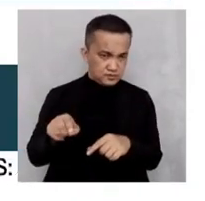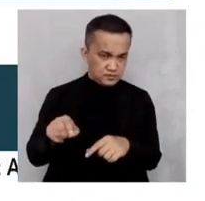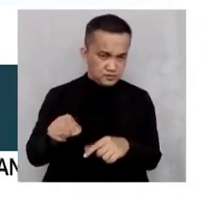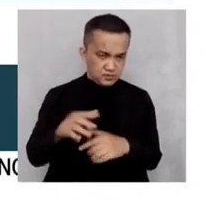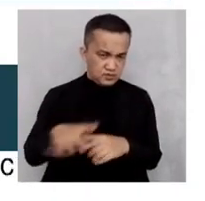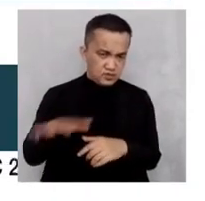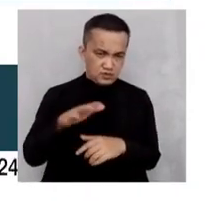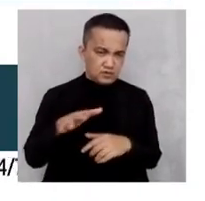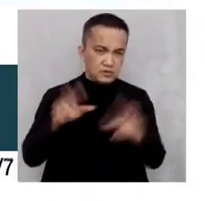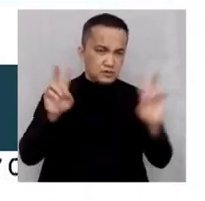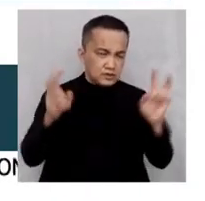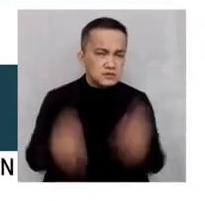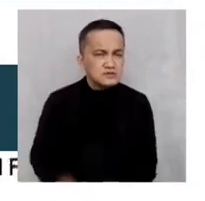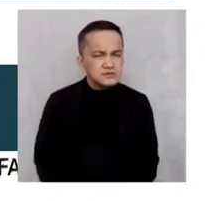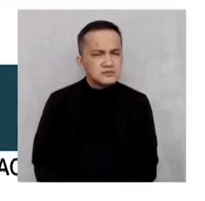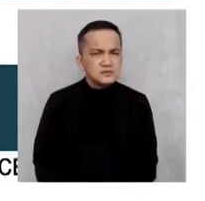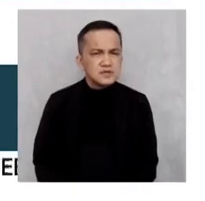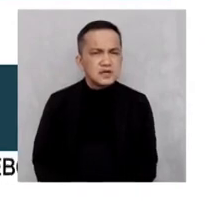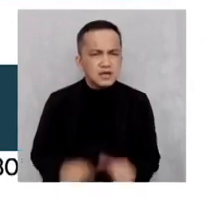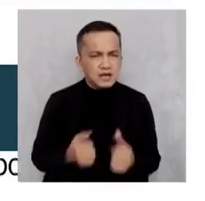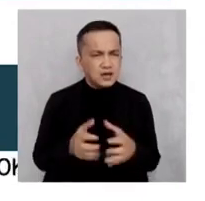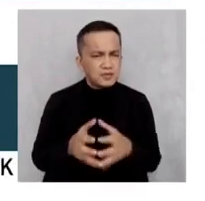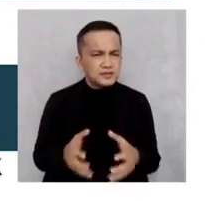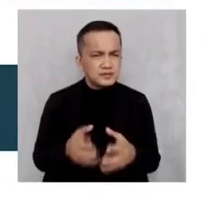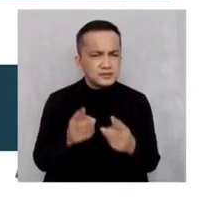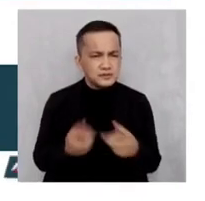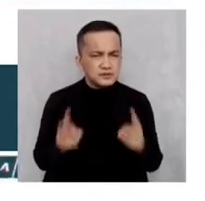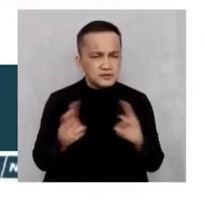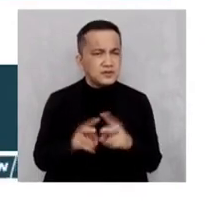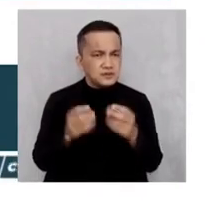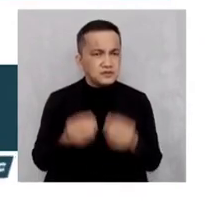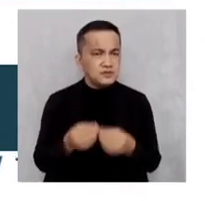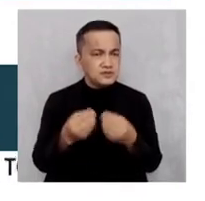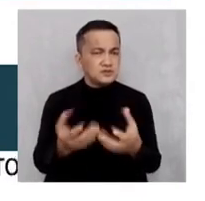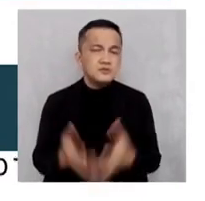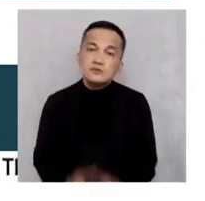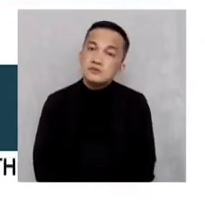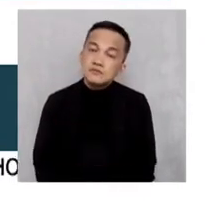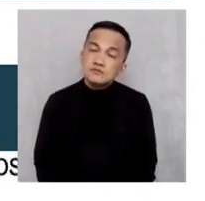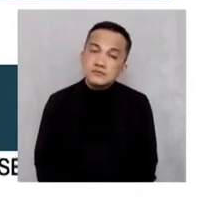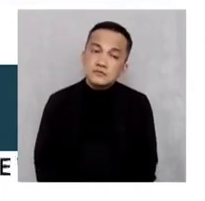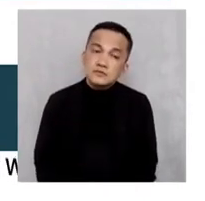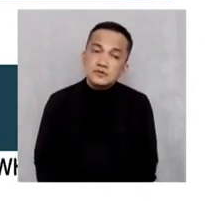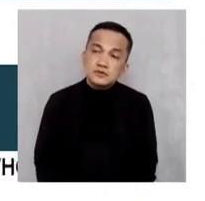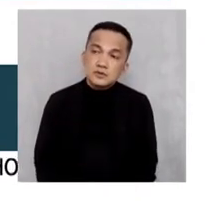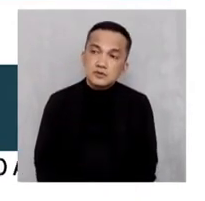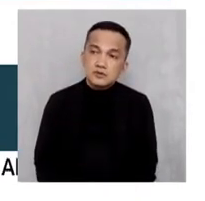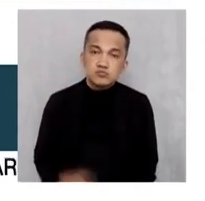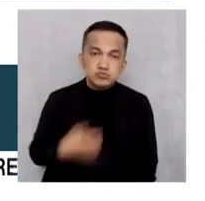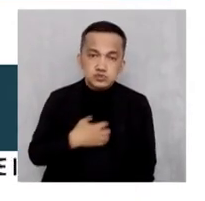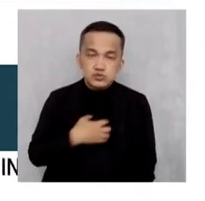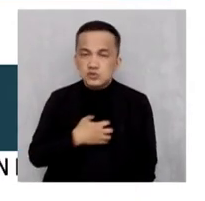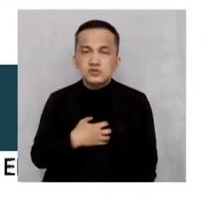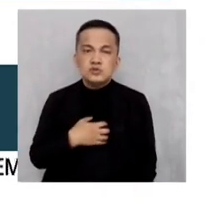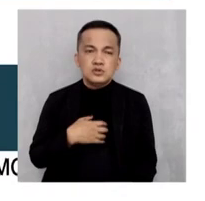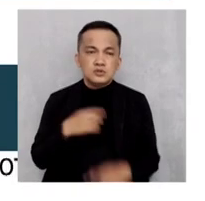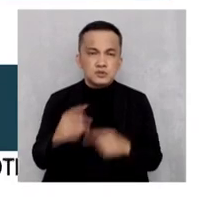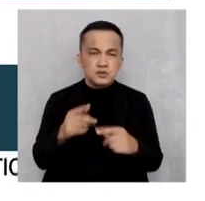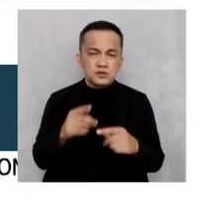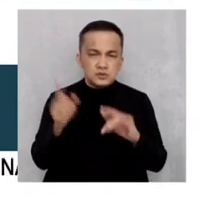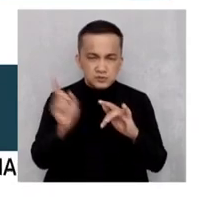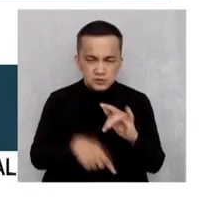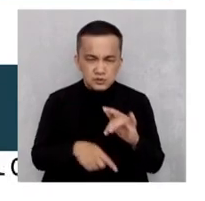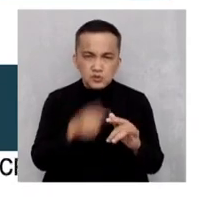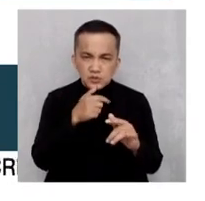controversy, how much value do you give to the clamor of people to hold those responsible